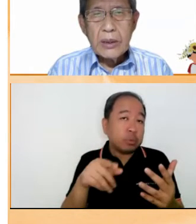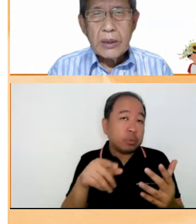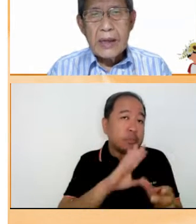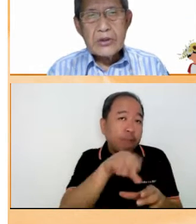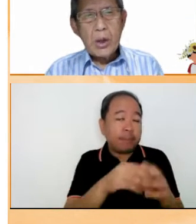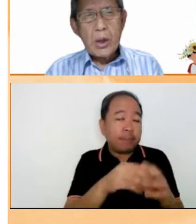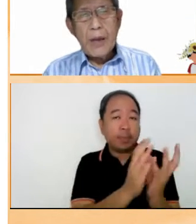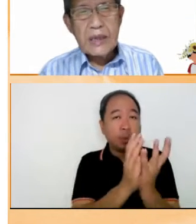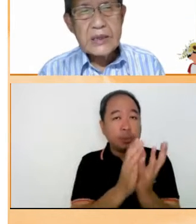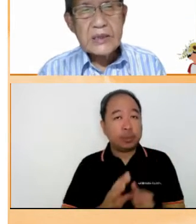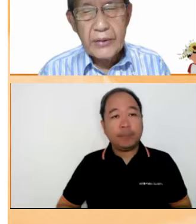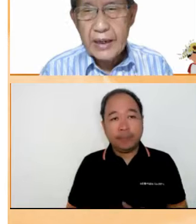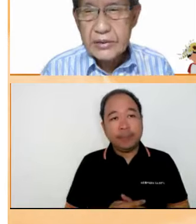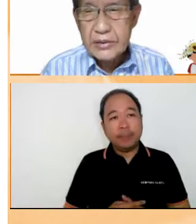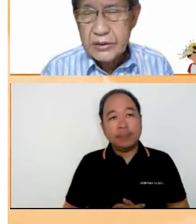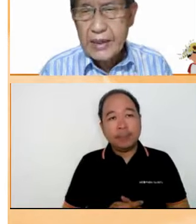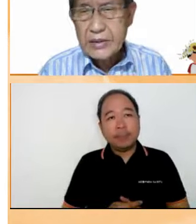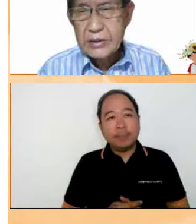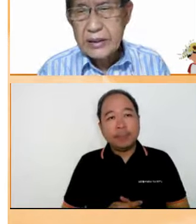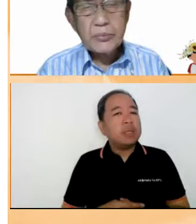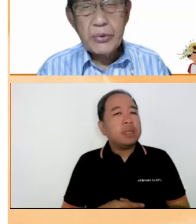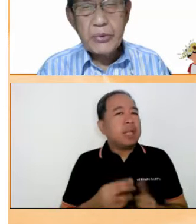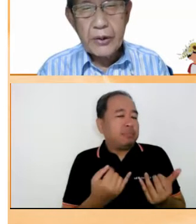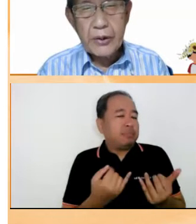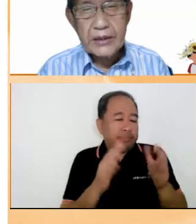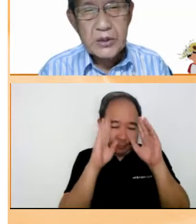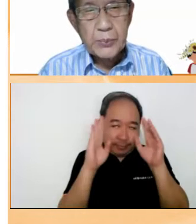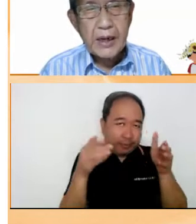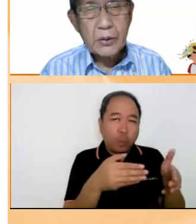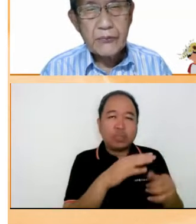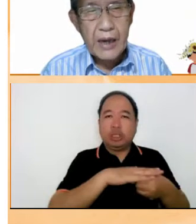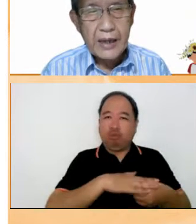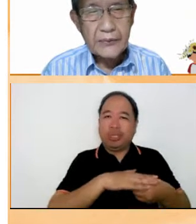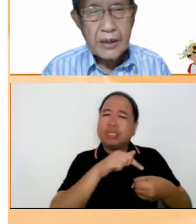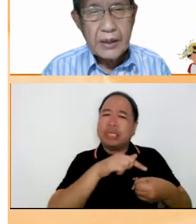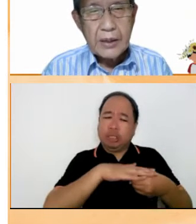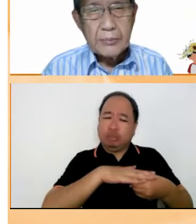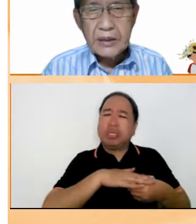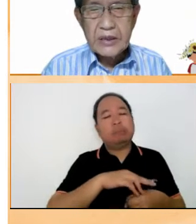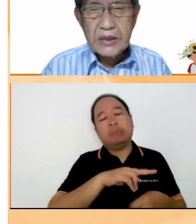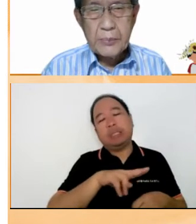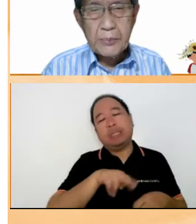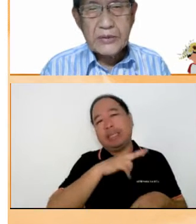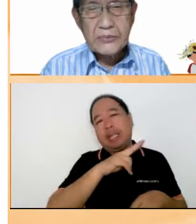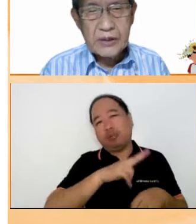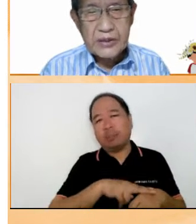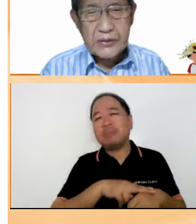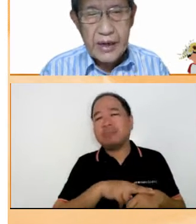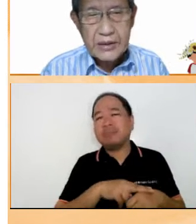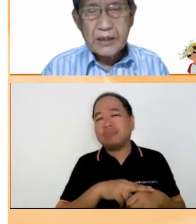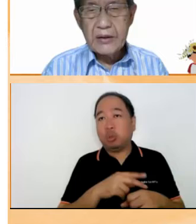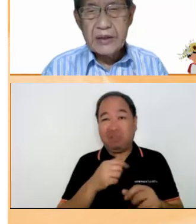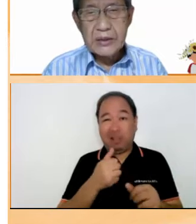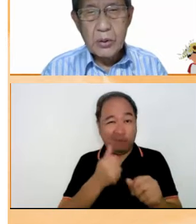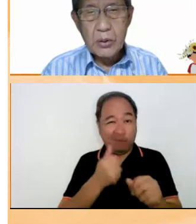Now, let's talk about stress. Stress cannot be avoided. It's part of life. But there is a positive